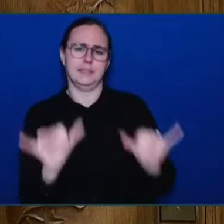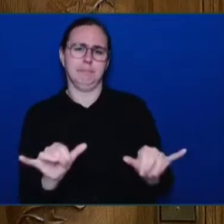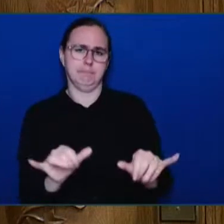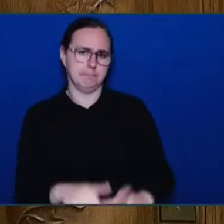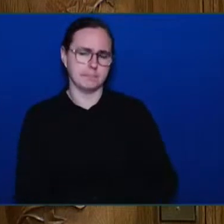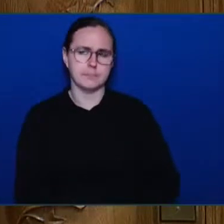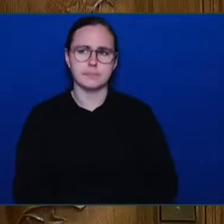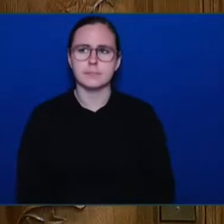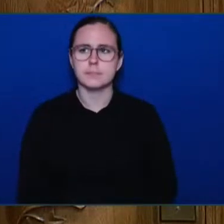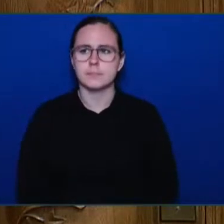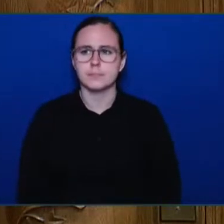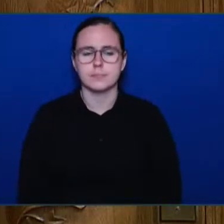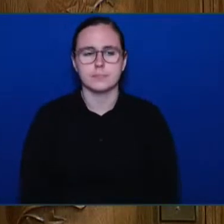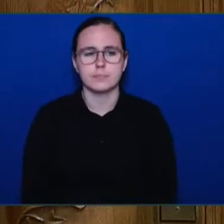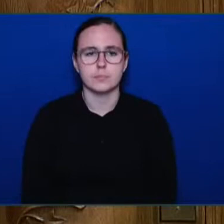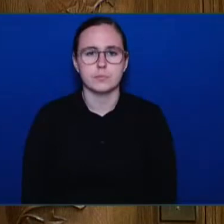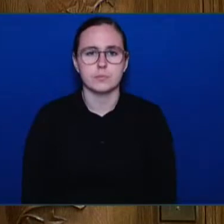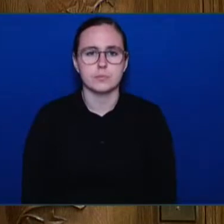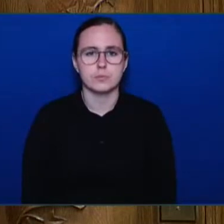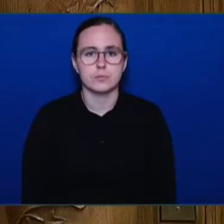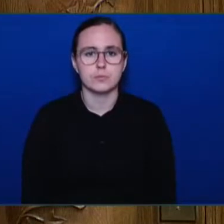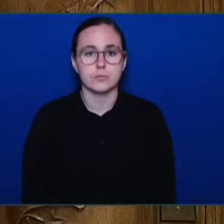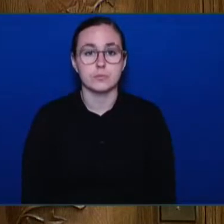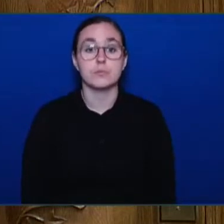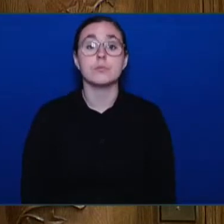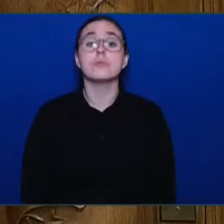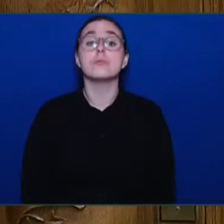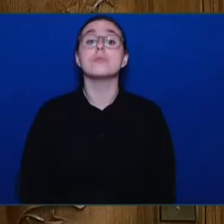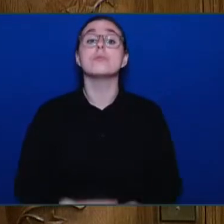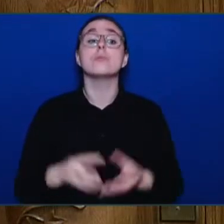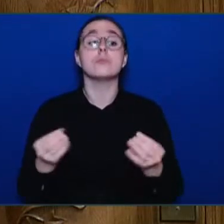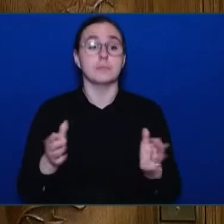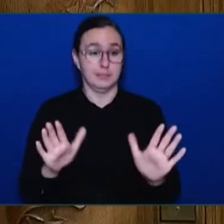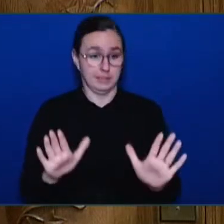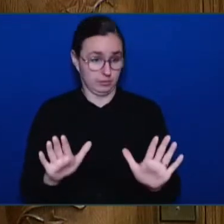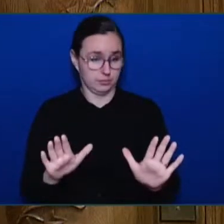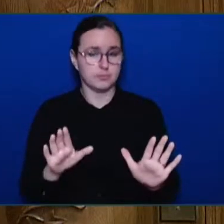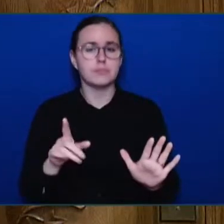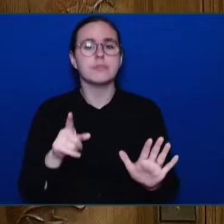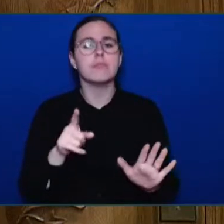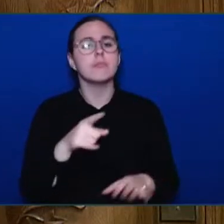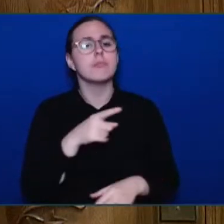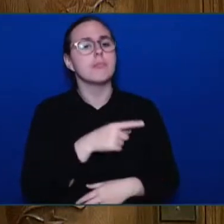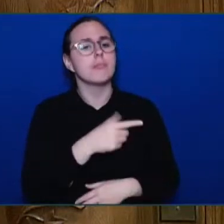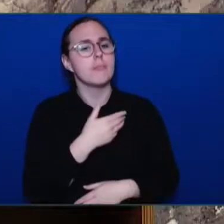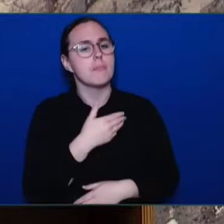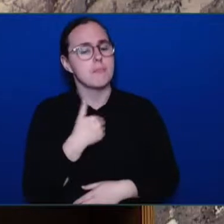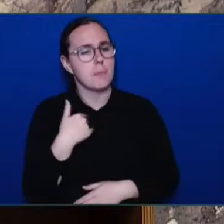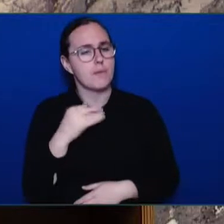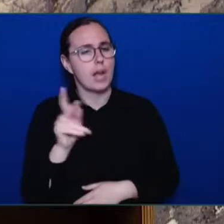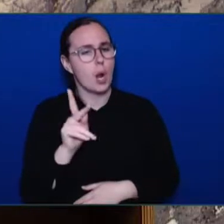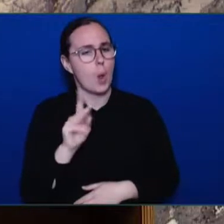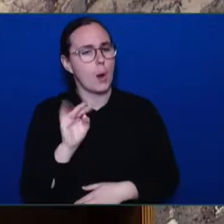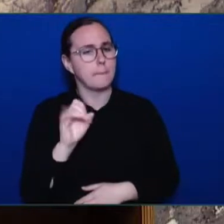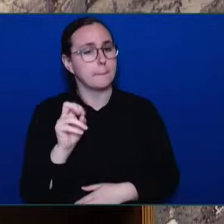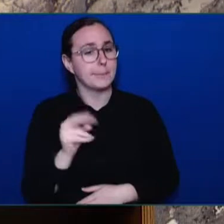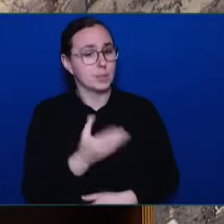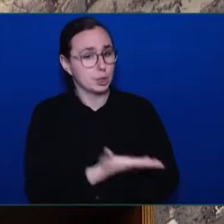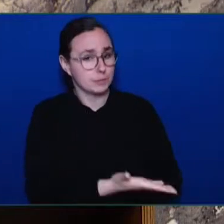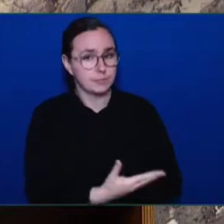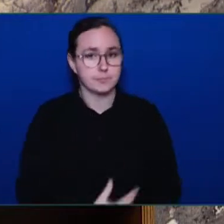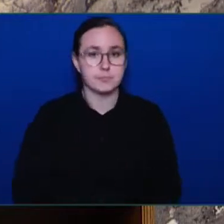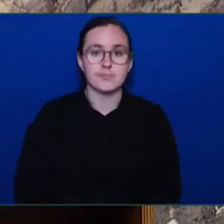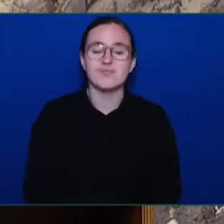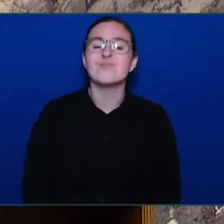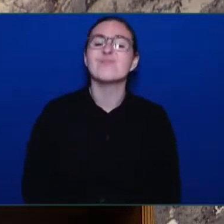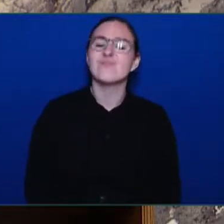Member for Kelowna Mission. Thank you so much, Honourable Speaker. Well, renters and landlords in my community have been completely ignored by the residential